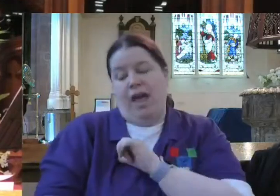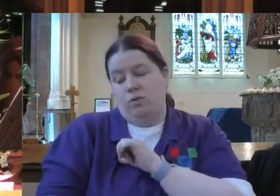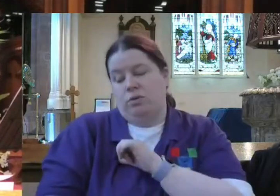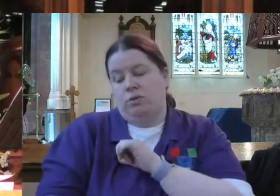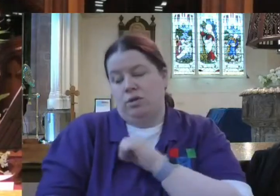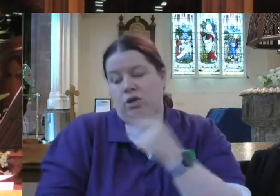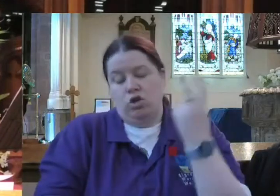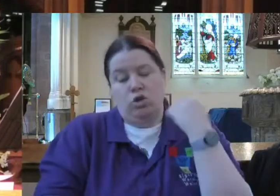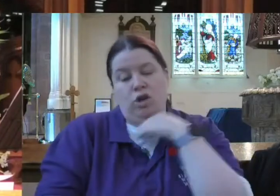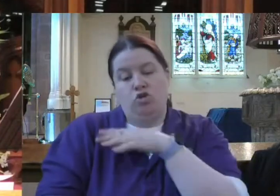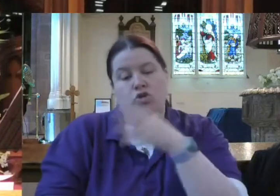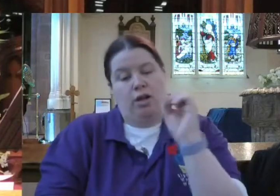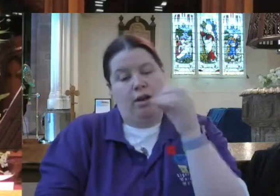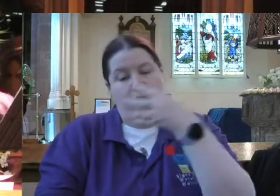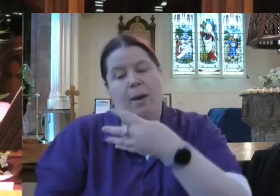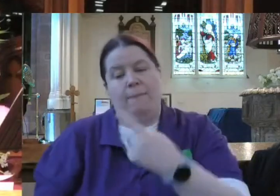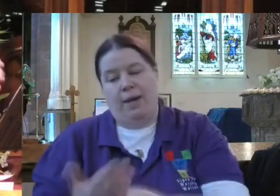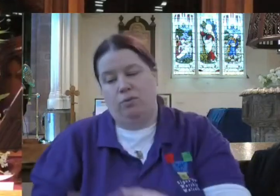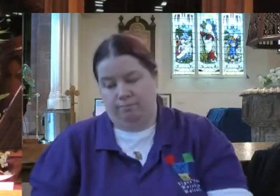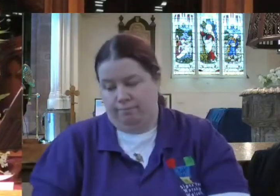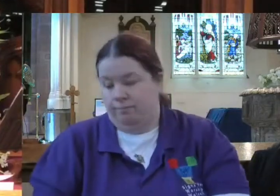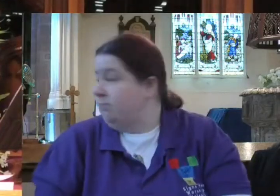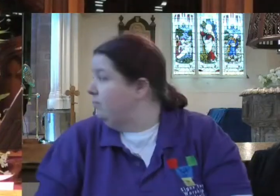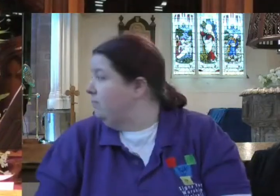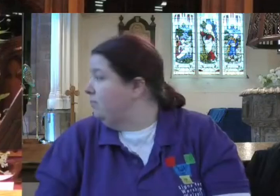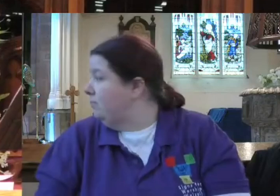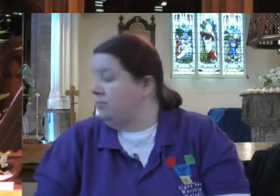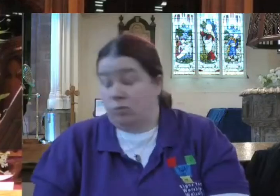£35,000, £209.